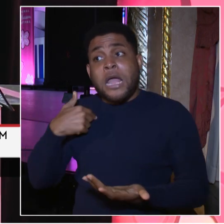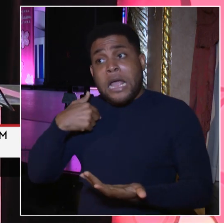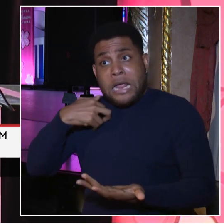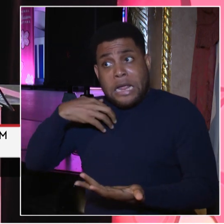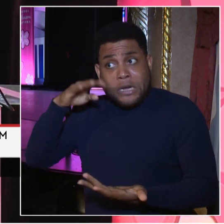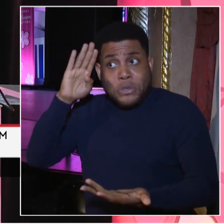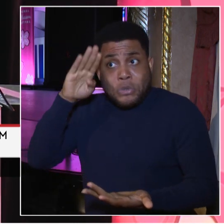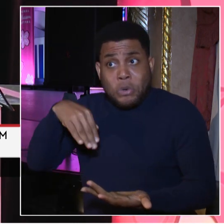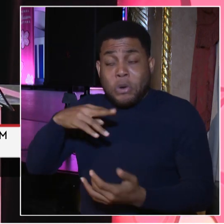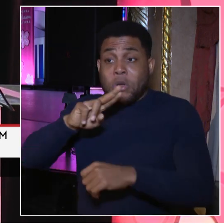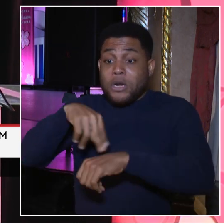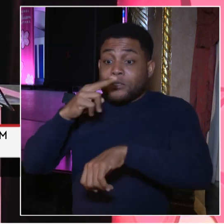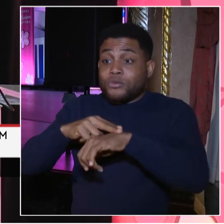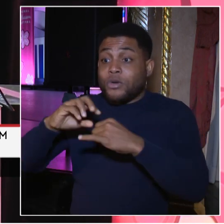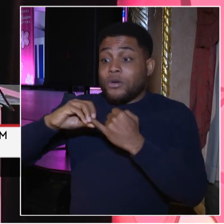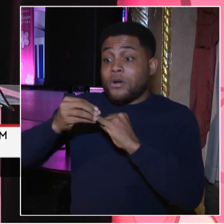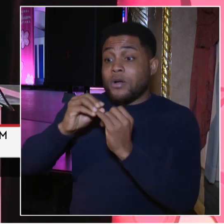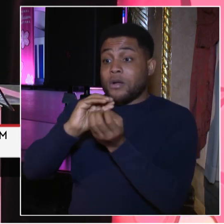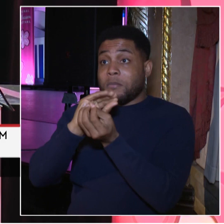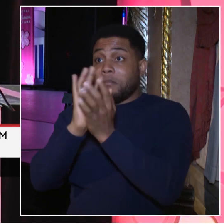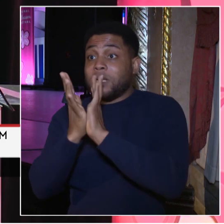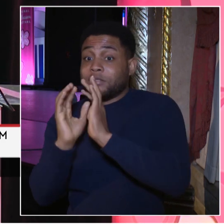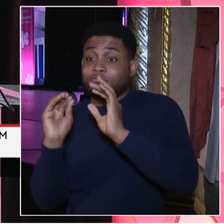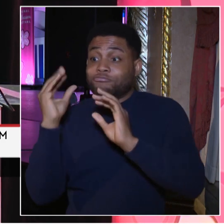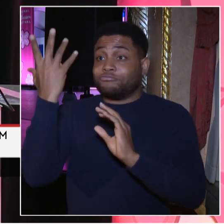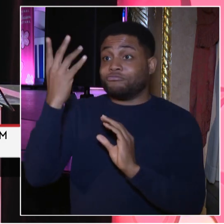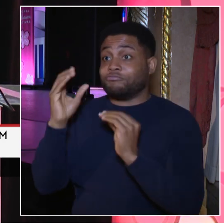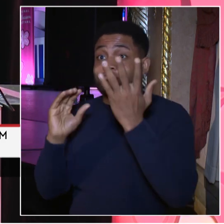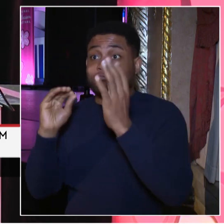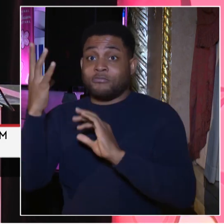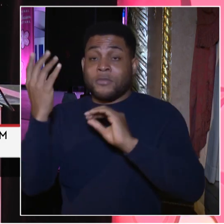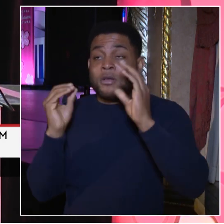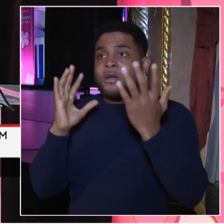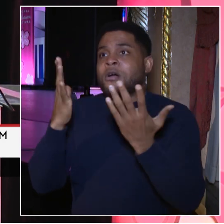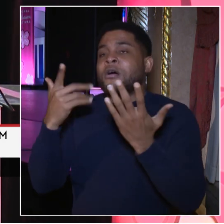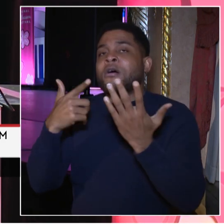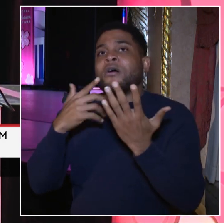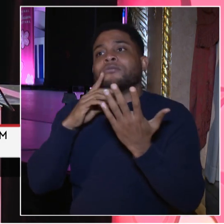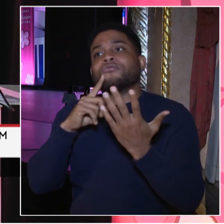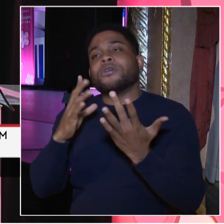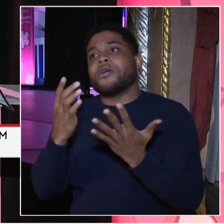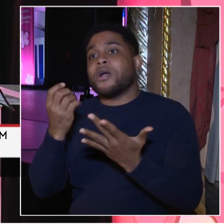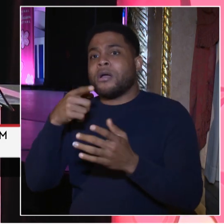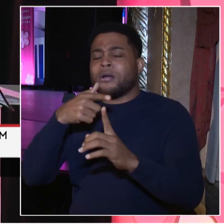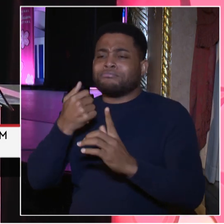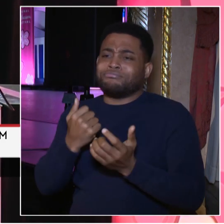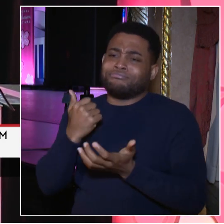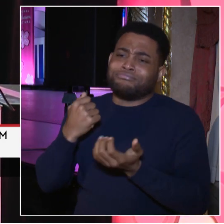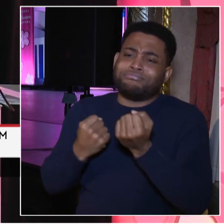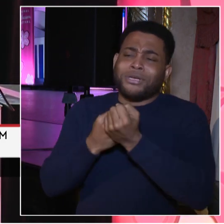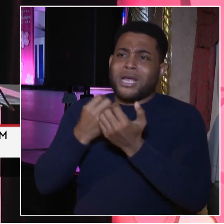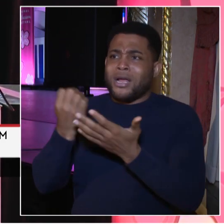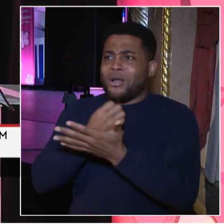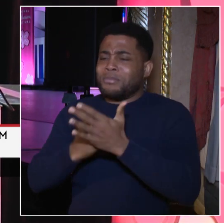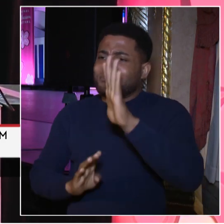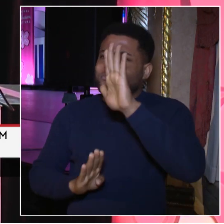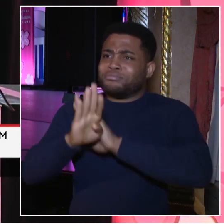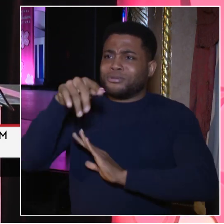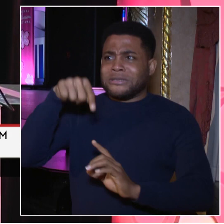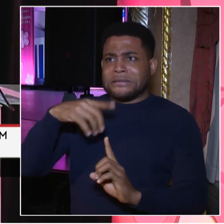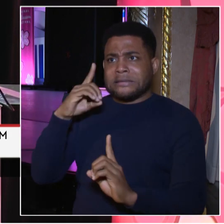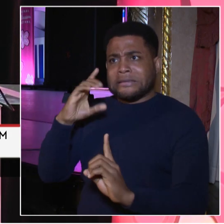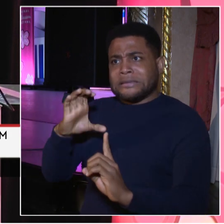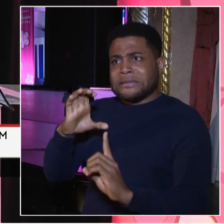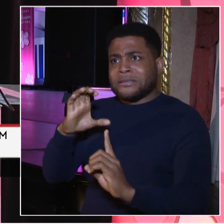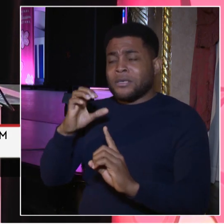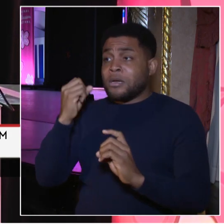is a huge economic driver for our city. Events like the Cherry Blossom Festival are among the